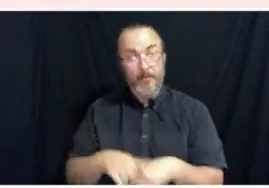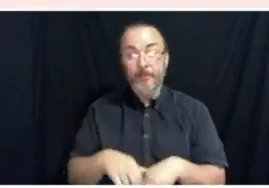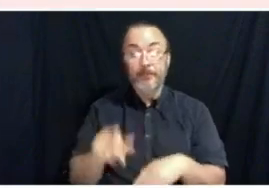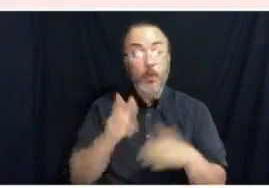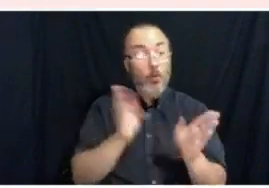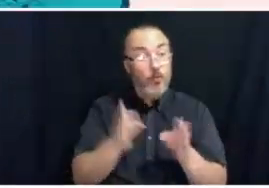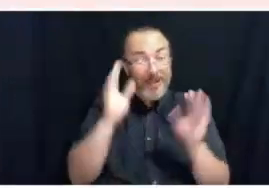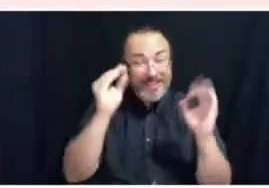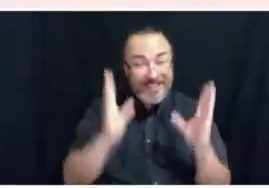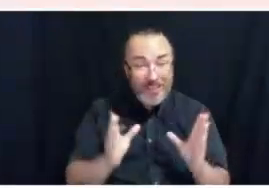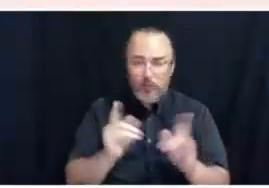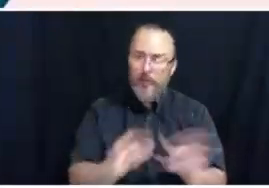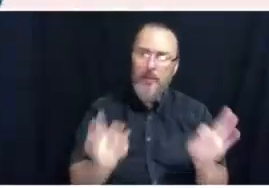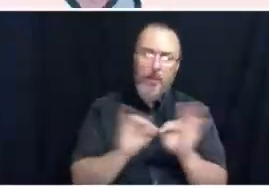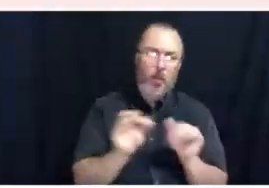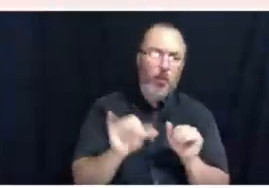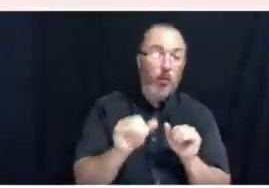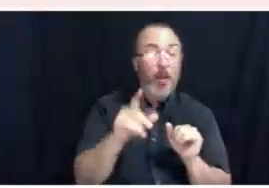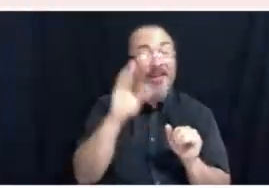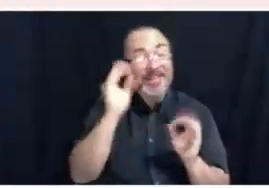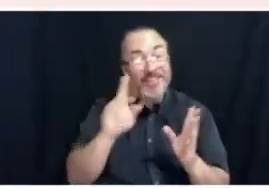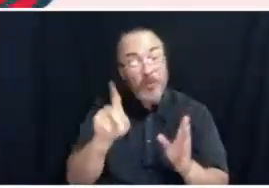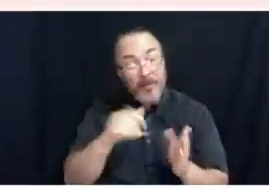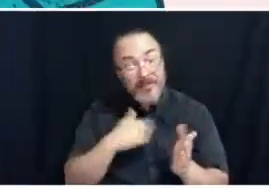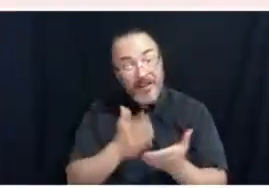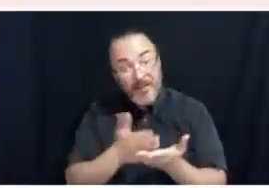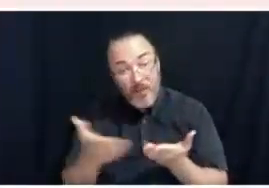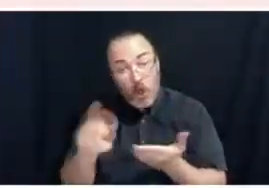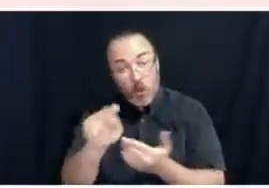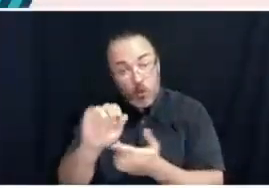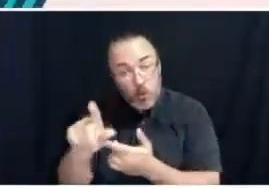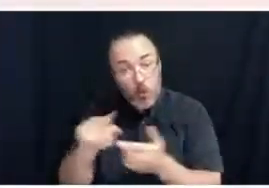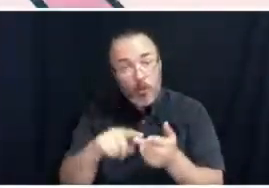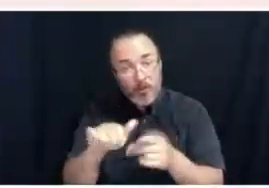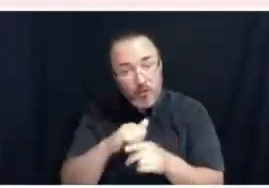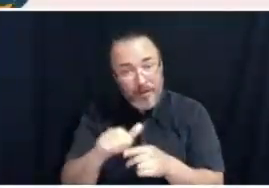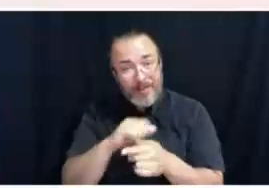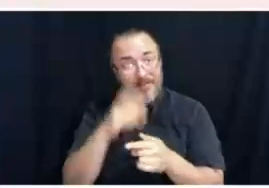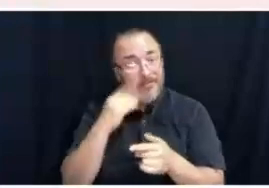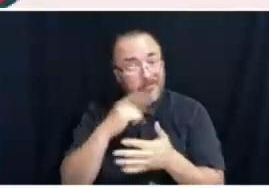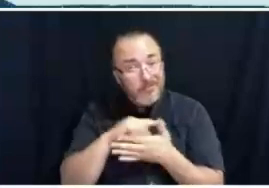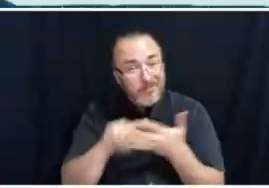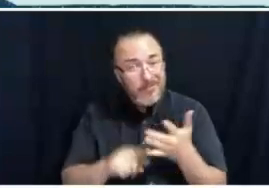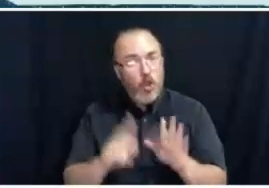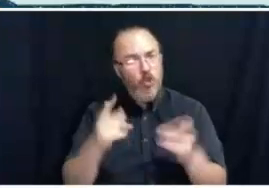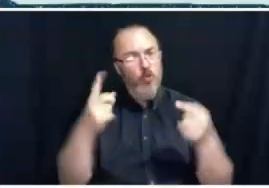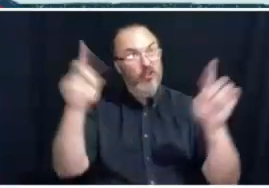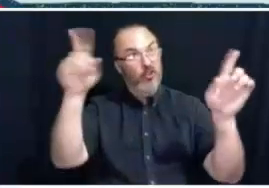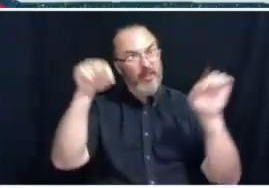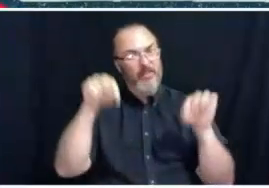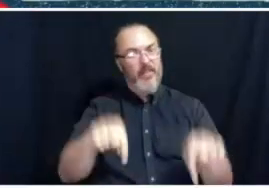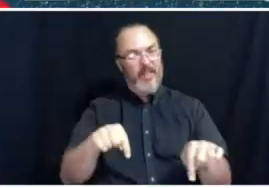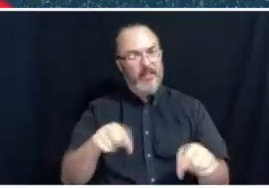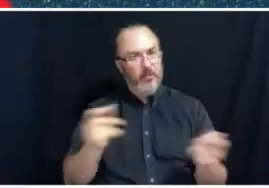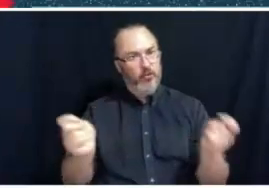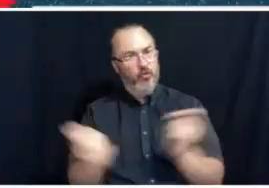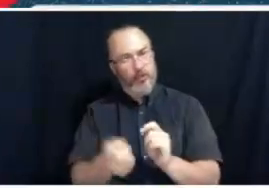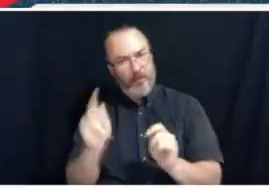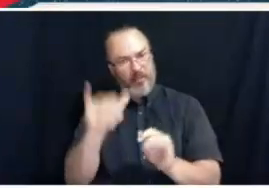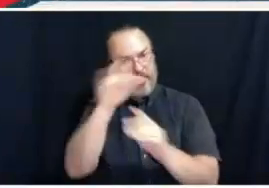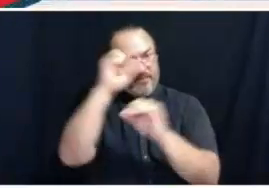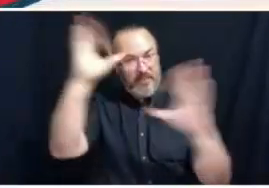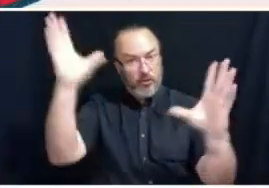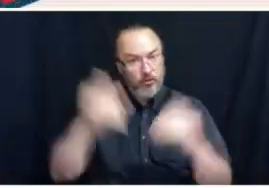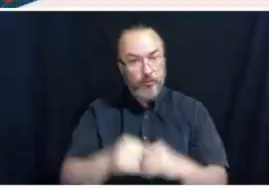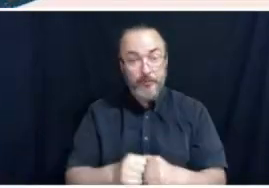They must be given the tools and training to achieve our vision for reform. The resources we know can help